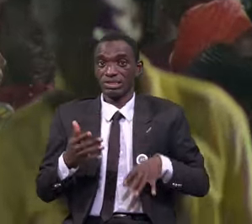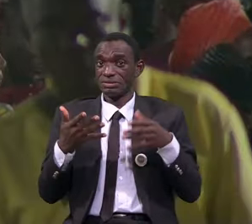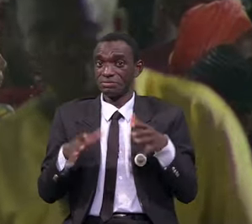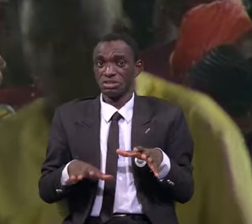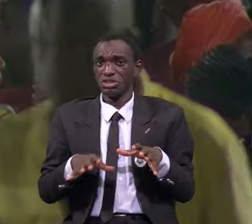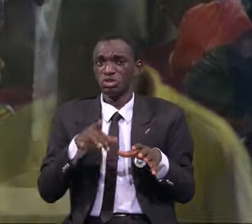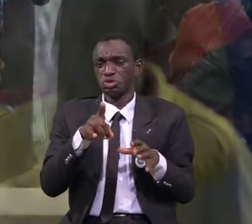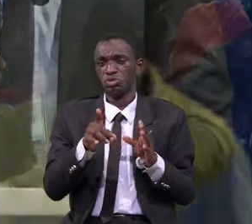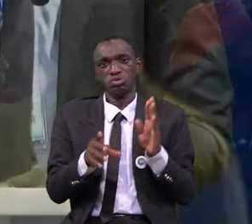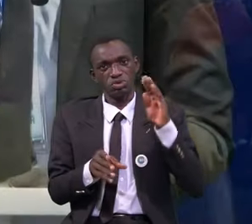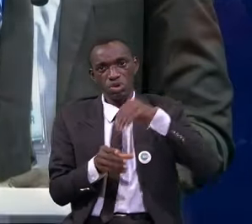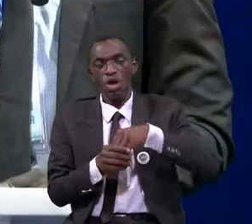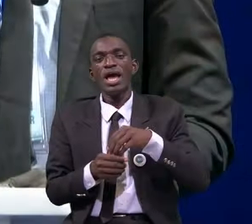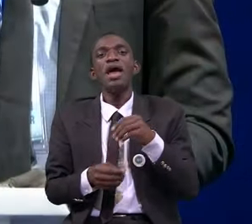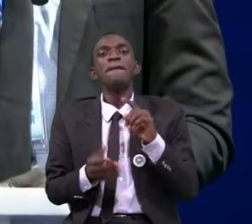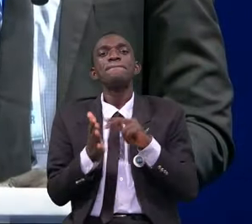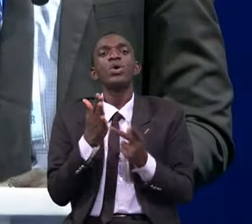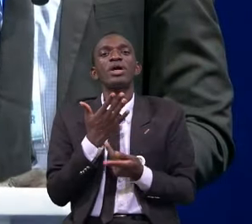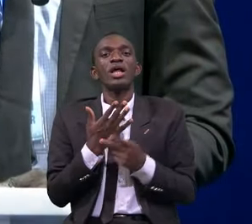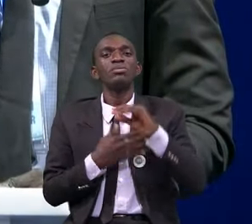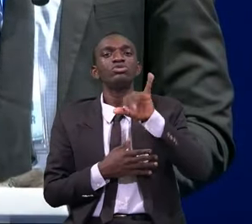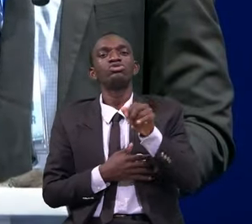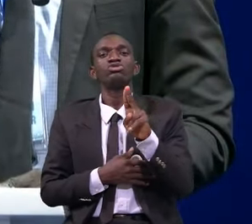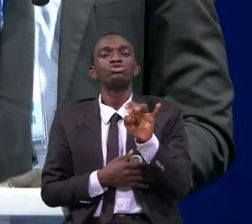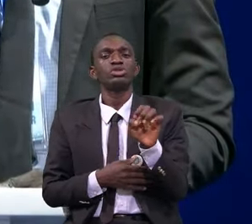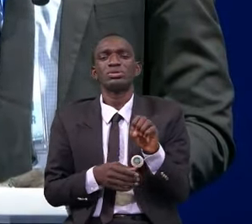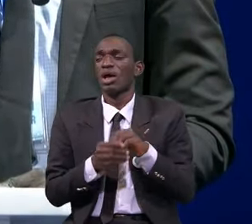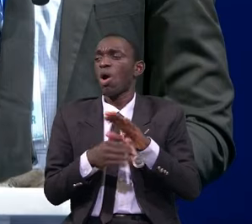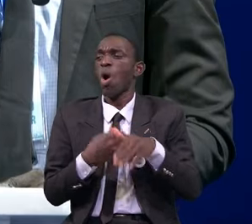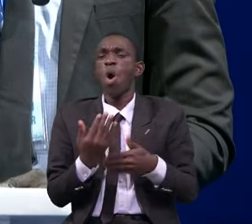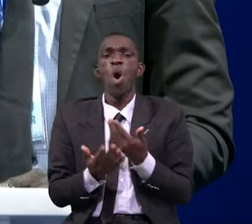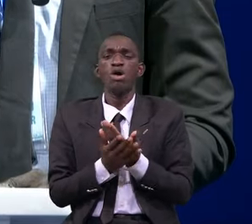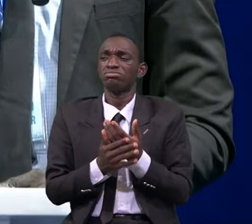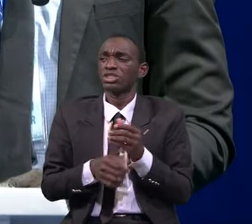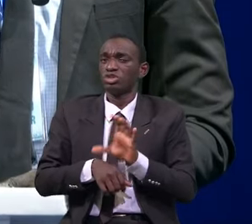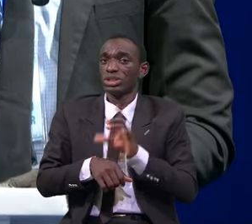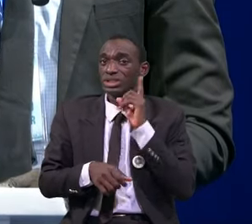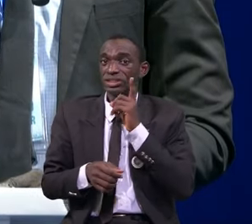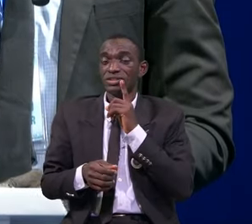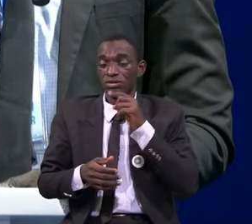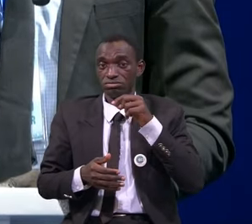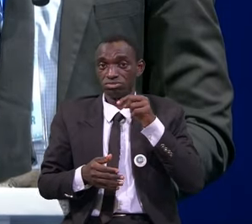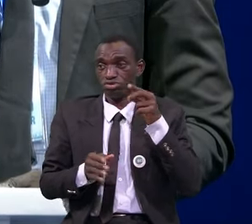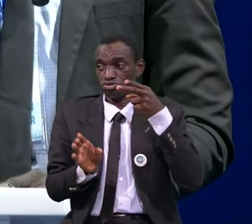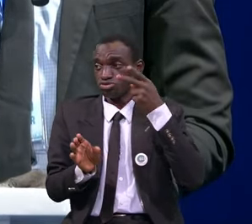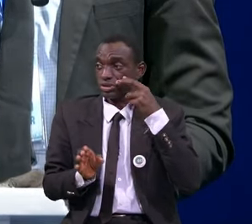not only in the Alpha location, all over, let's ensure that this